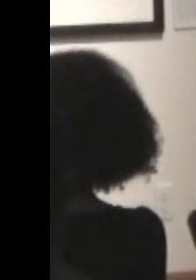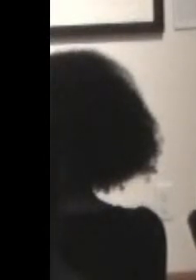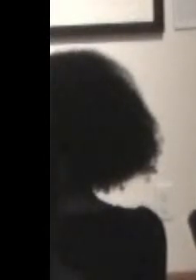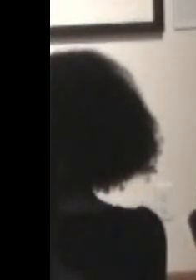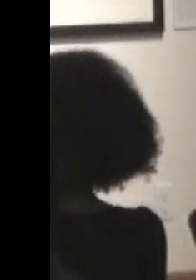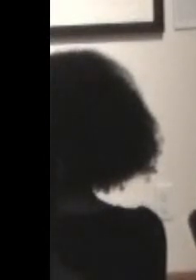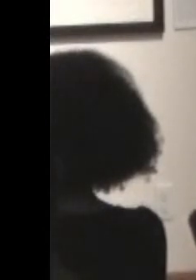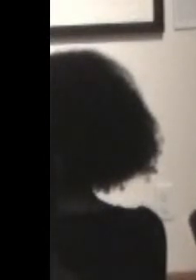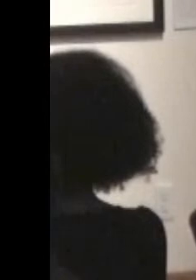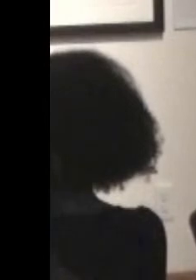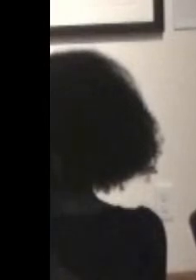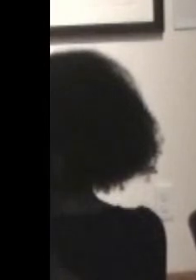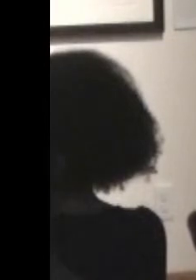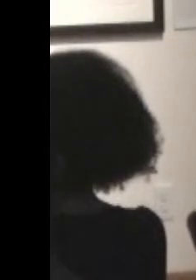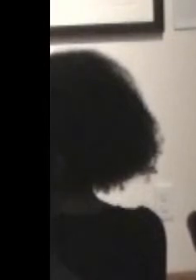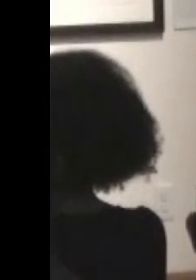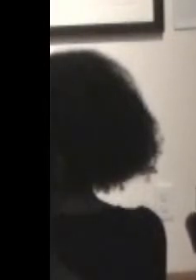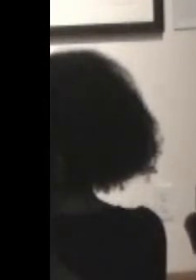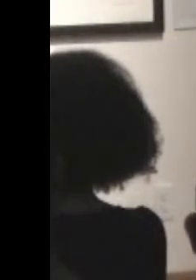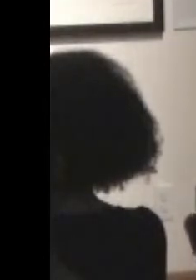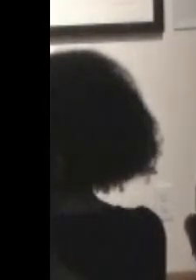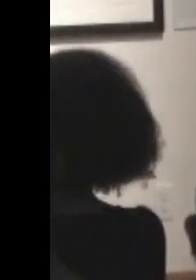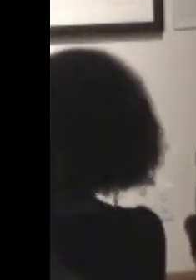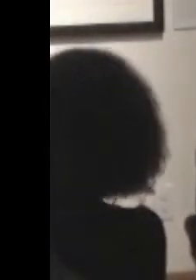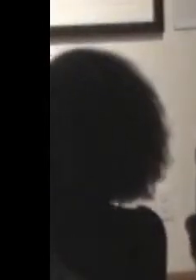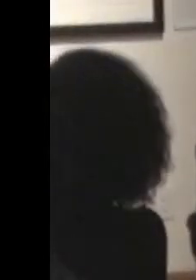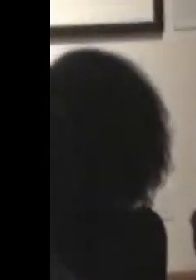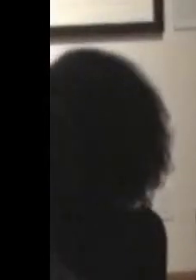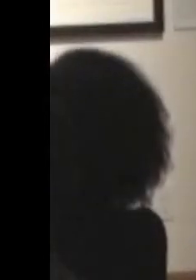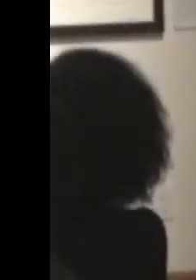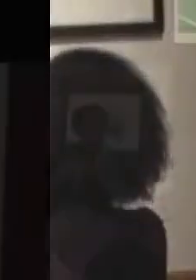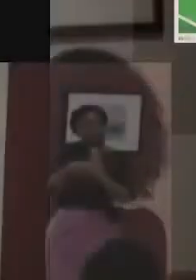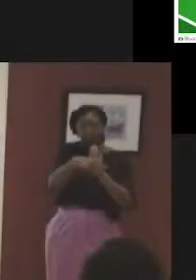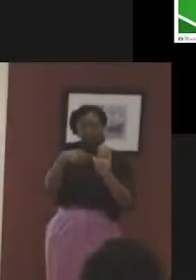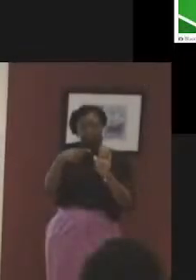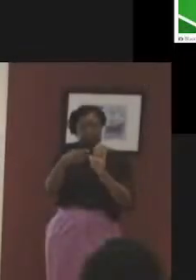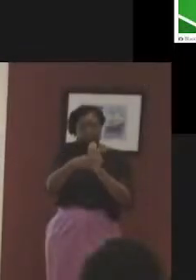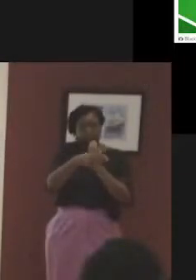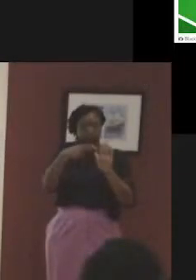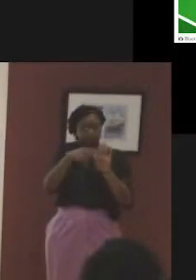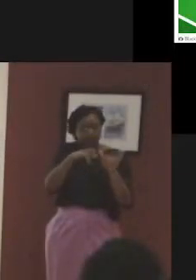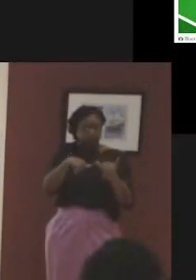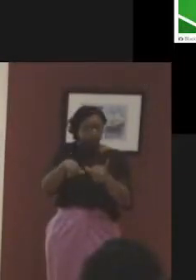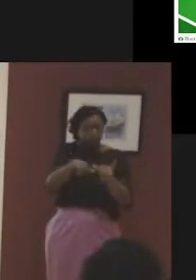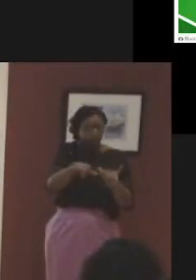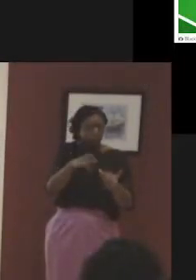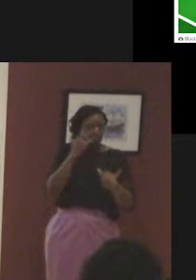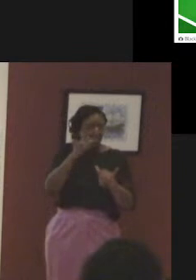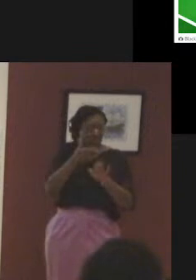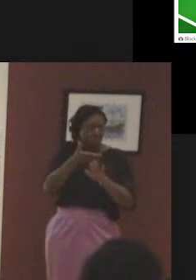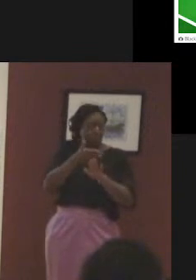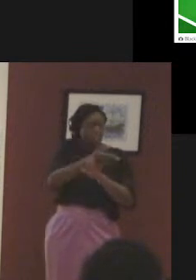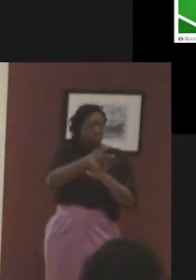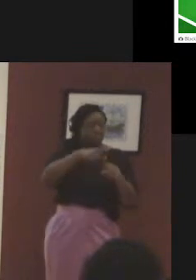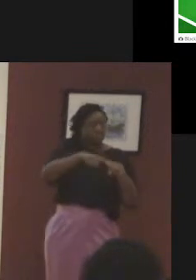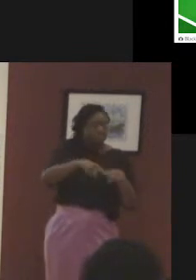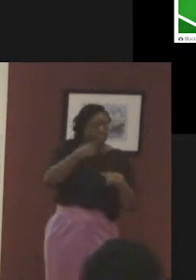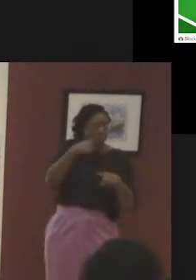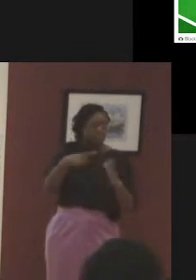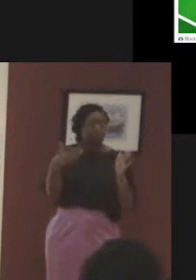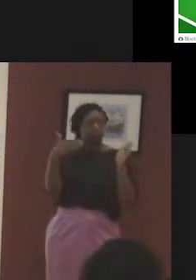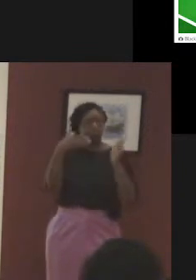might argue that the stereotype of physical prowess is a precondition of